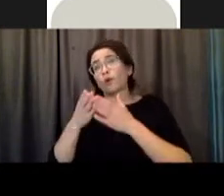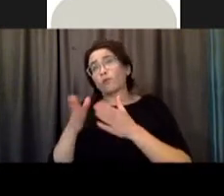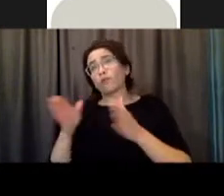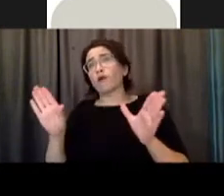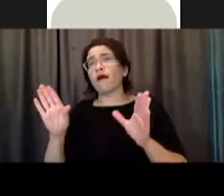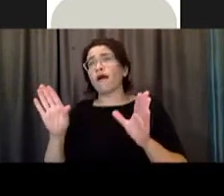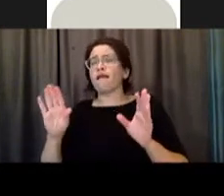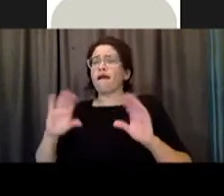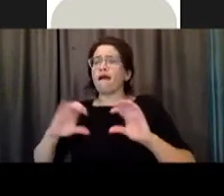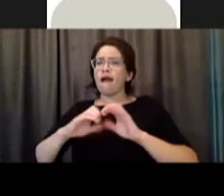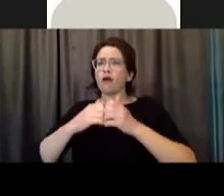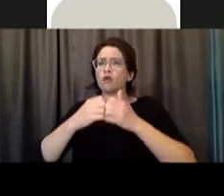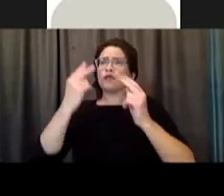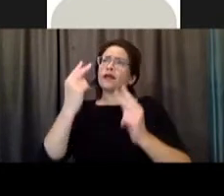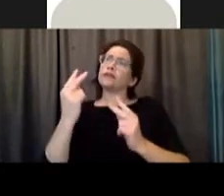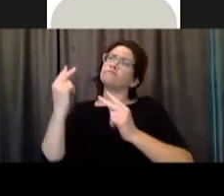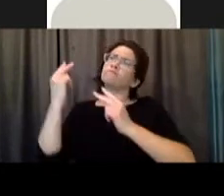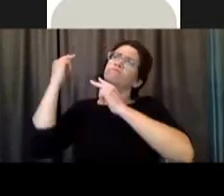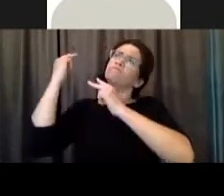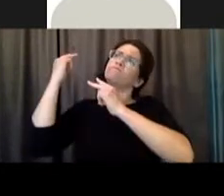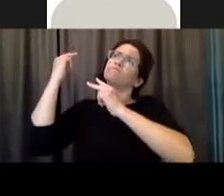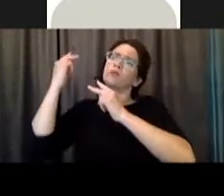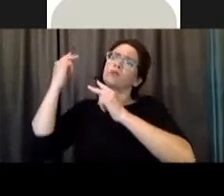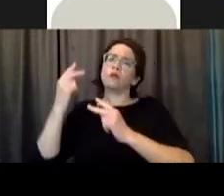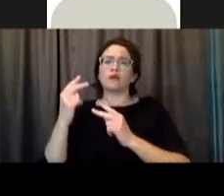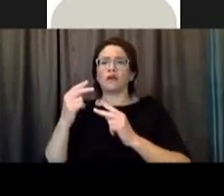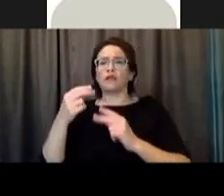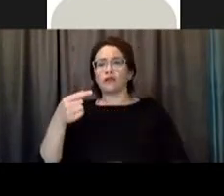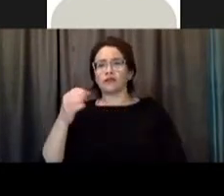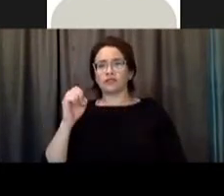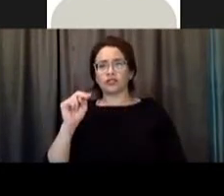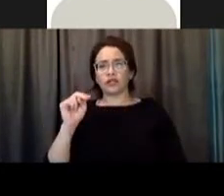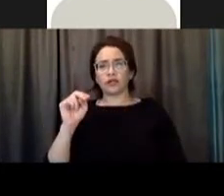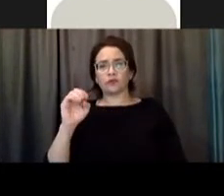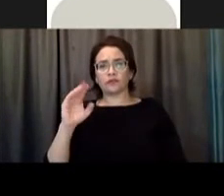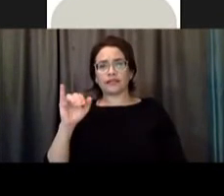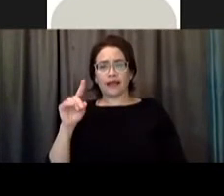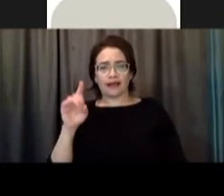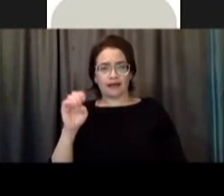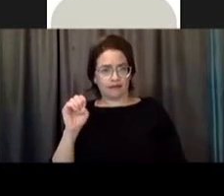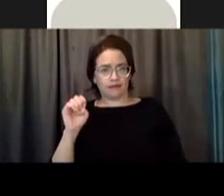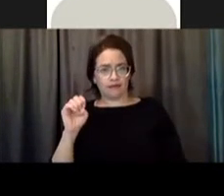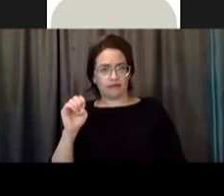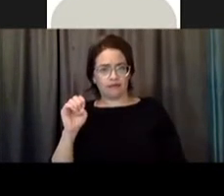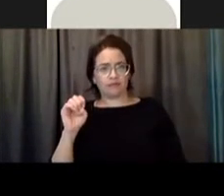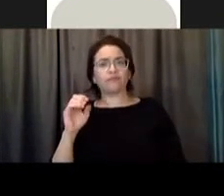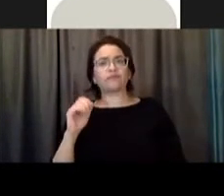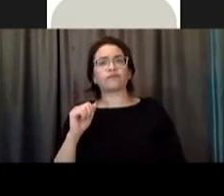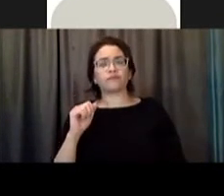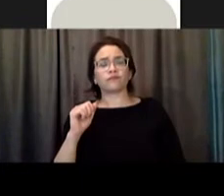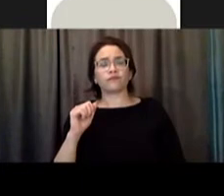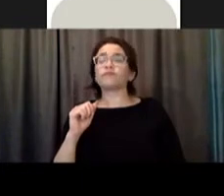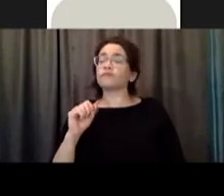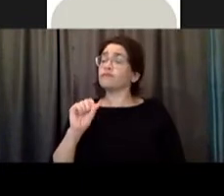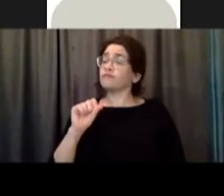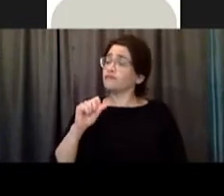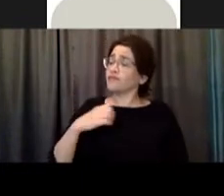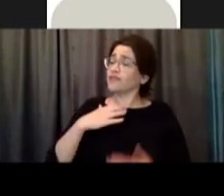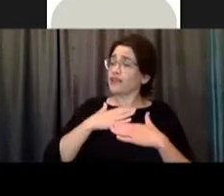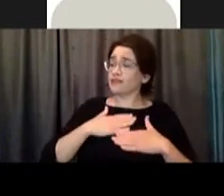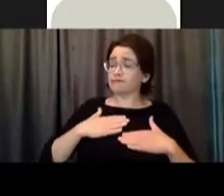and about its role in the Ukrainian community today? Yes, with pleasure, Nika. So